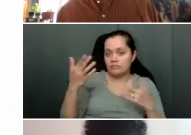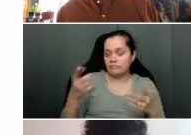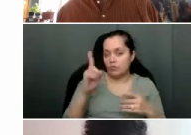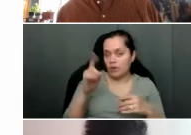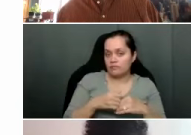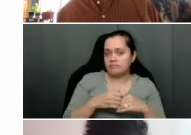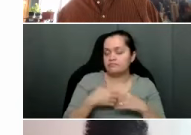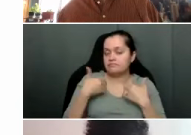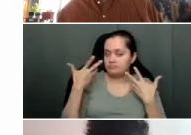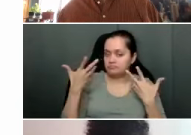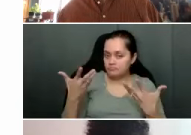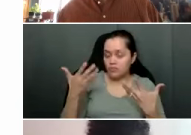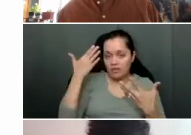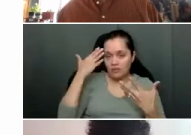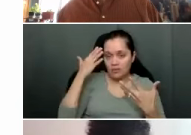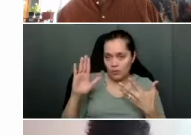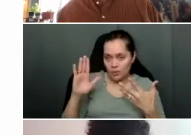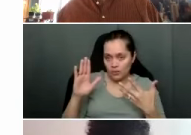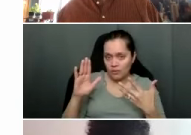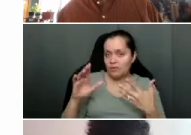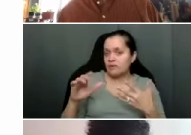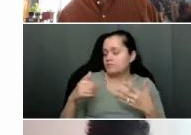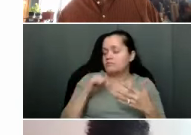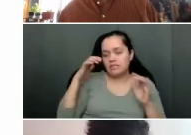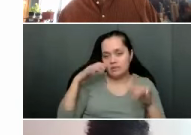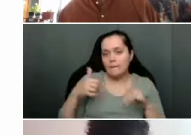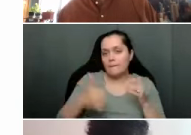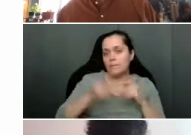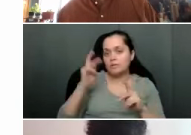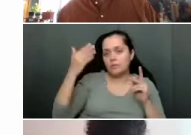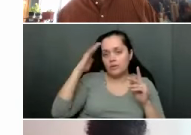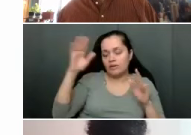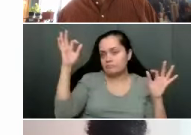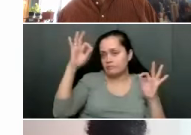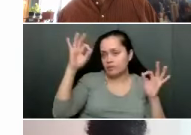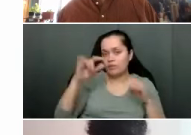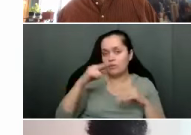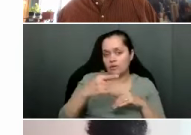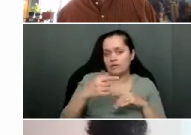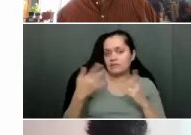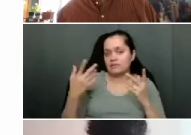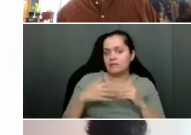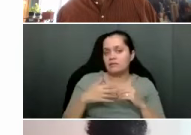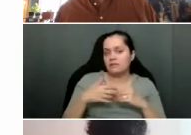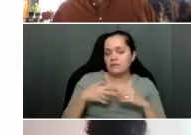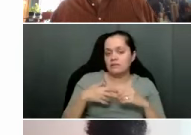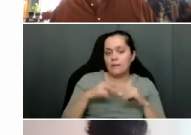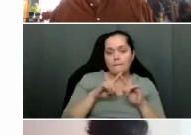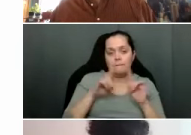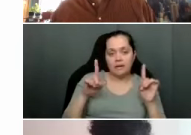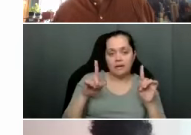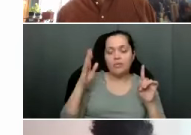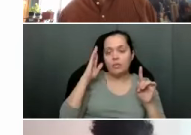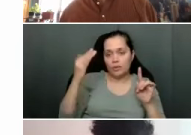Well, if you don't know, that's no surprise. Most people don't have a clue where this is, but we're going to